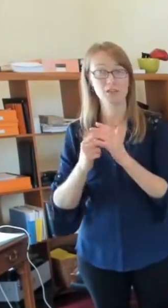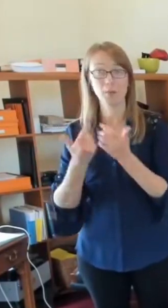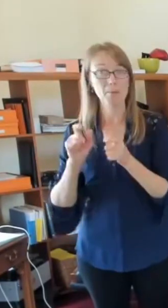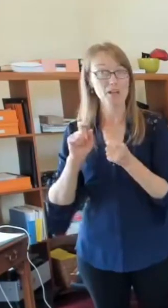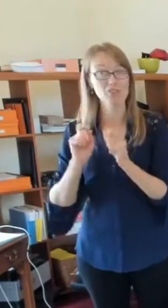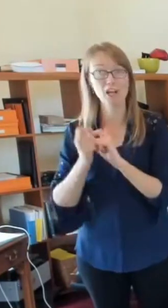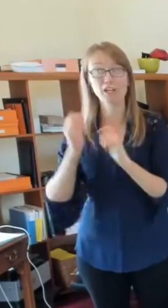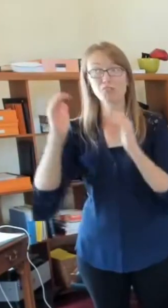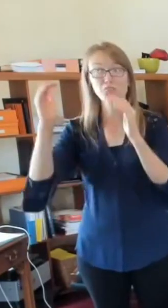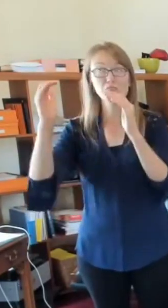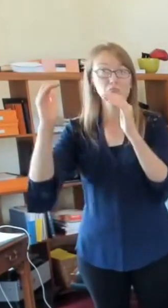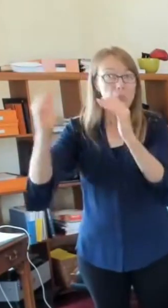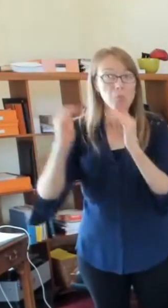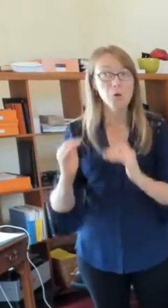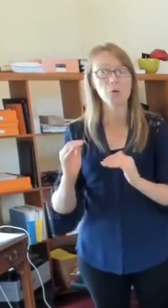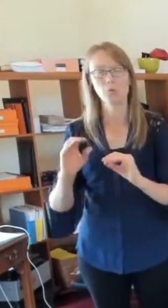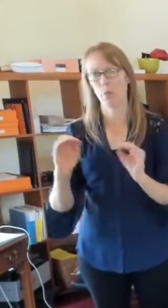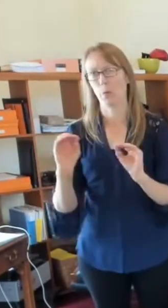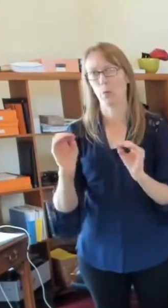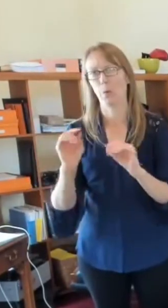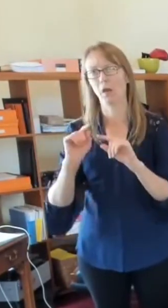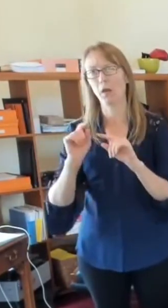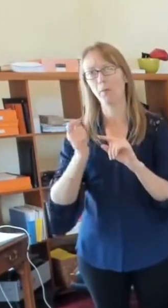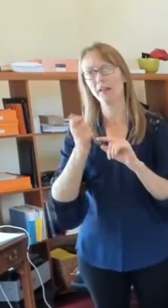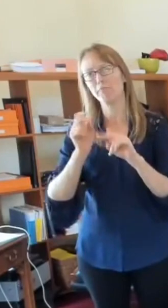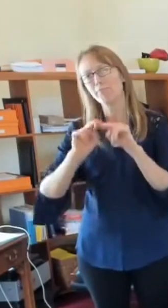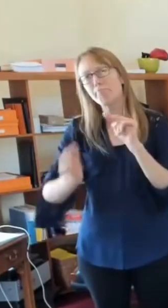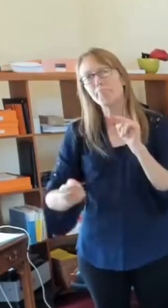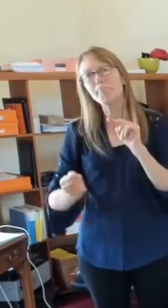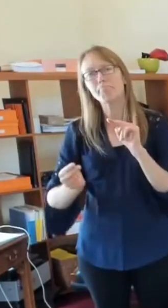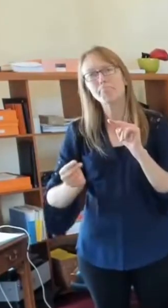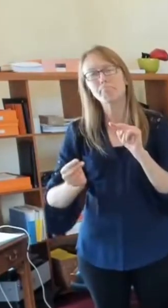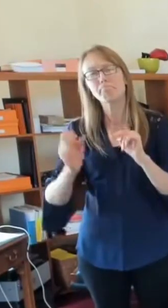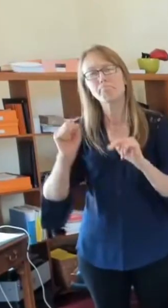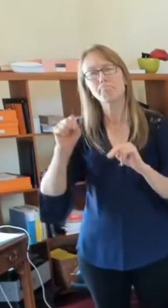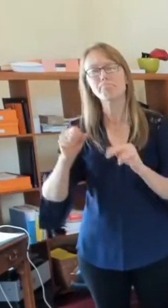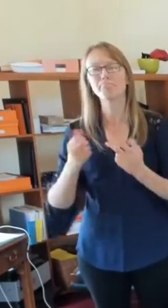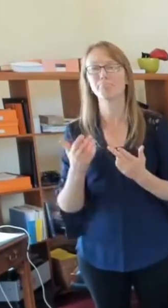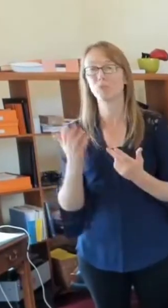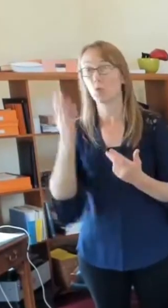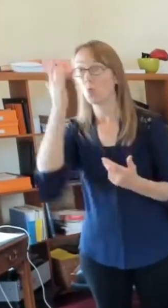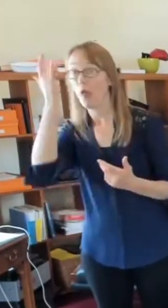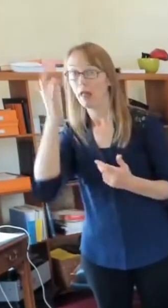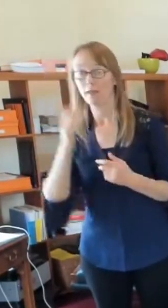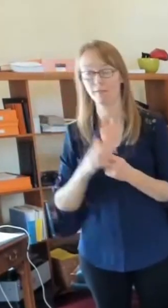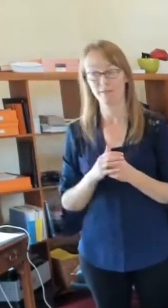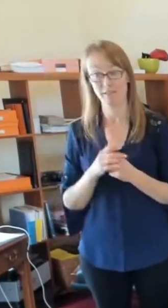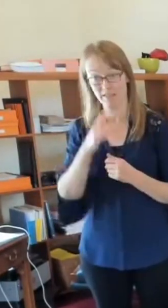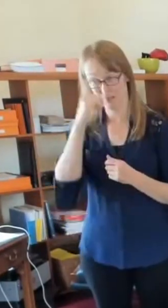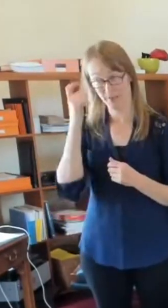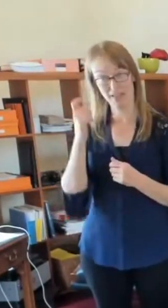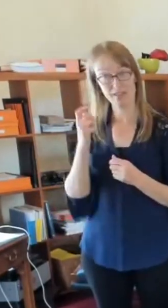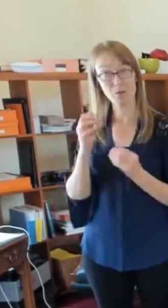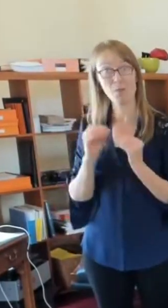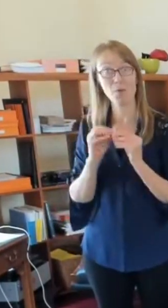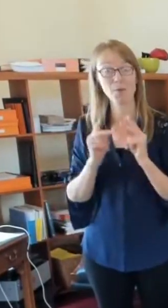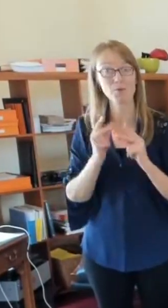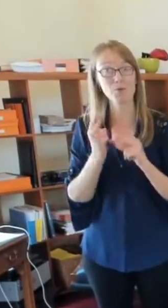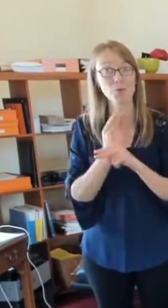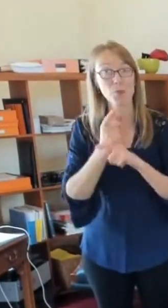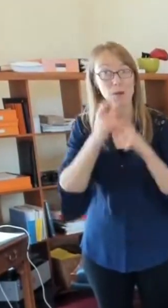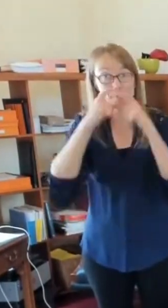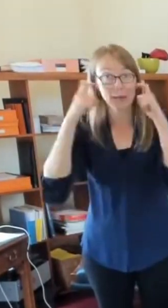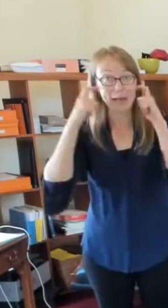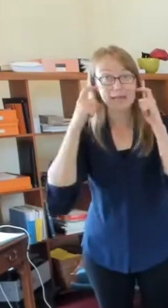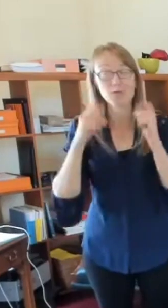not going up. So it's hard to attribute that to, is it because more people are wearing masks? Is it because more people are socially